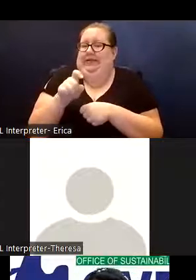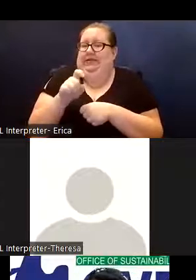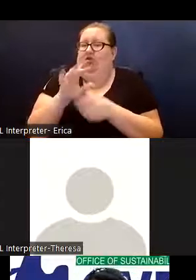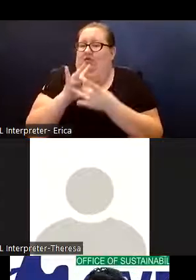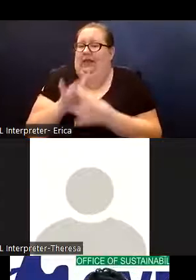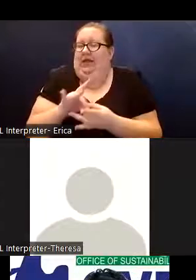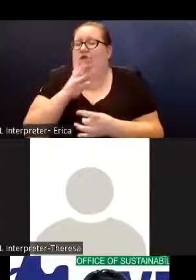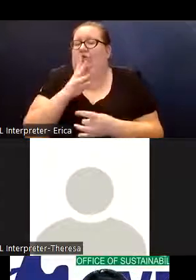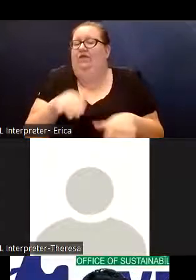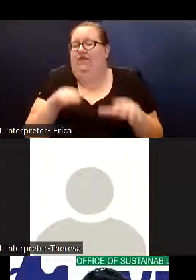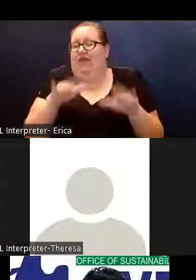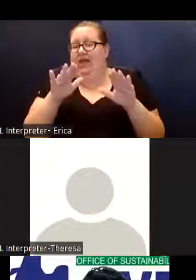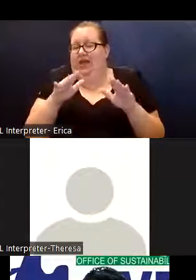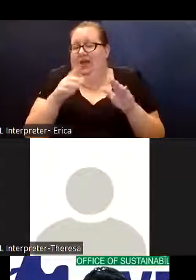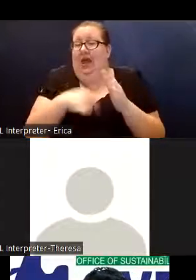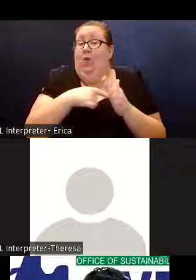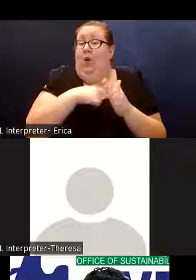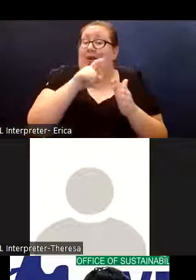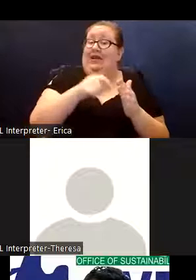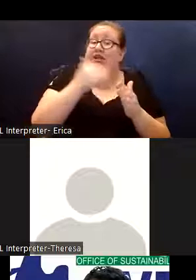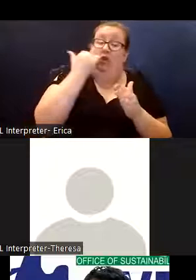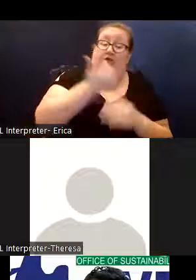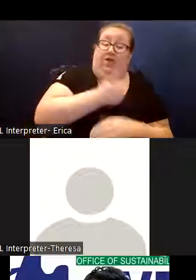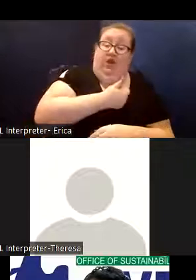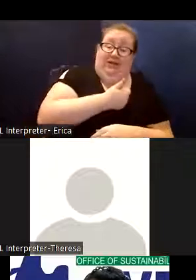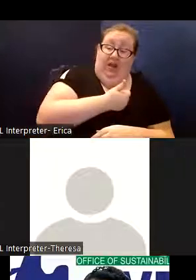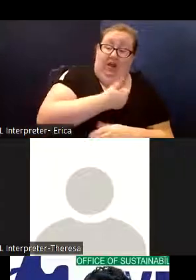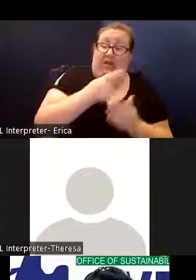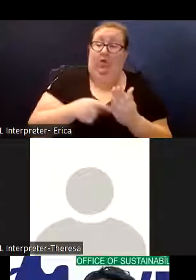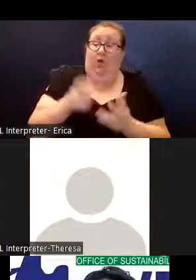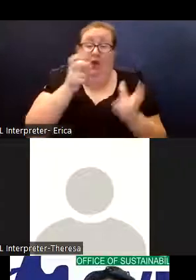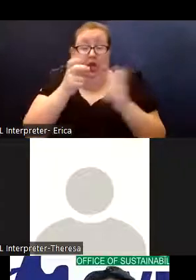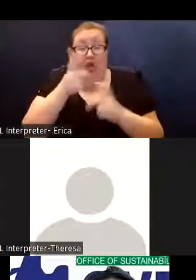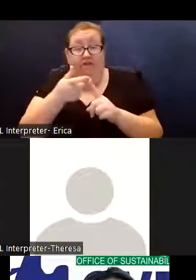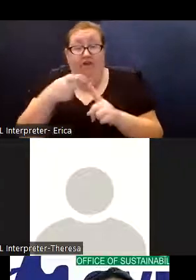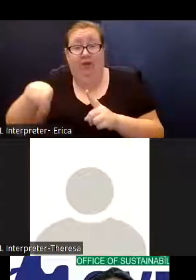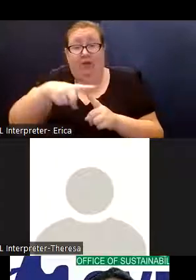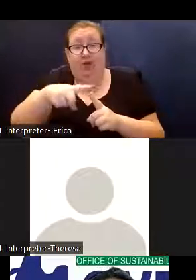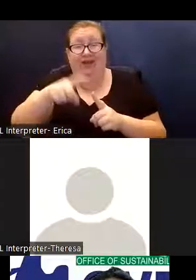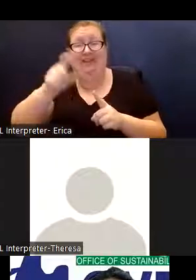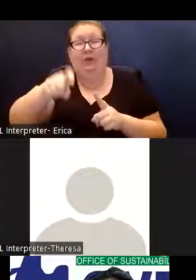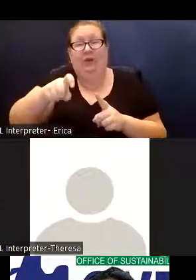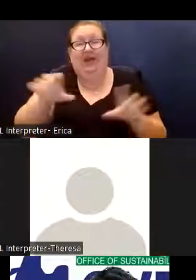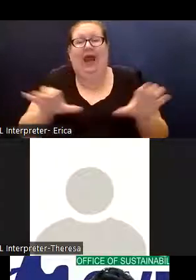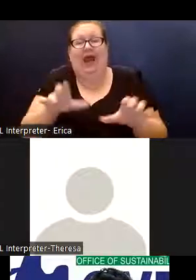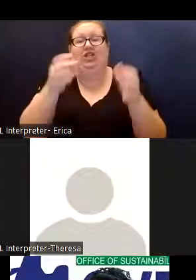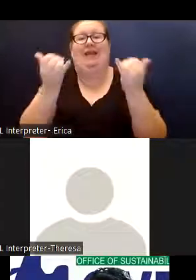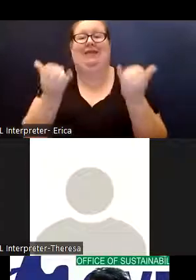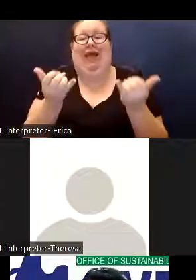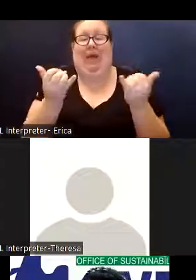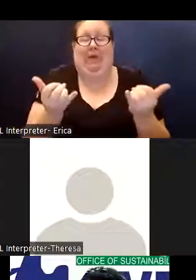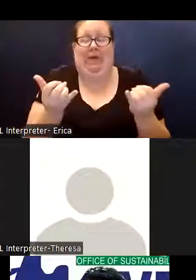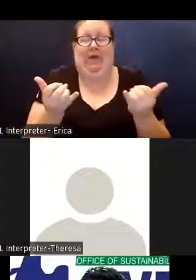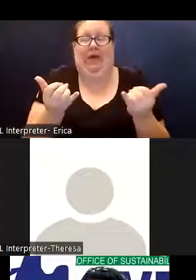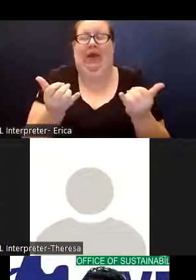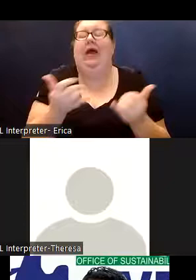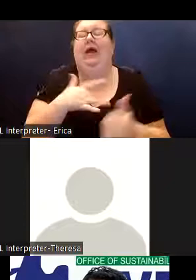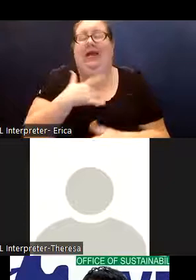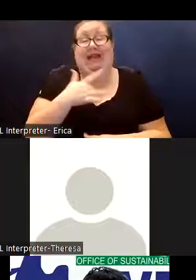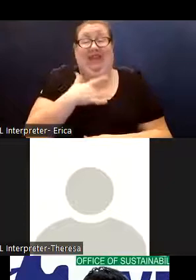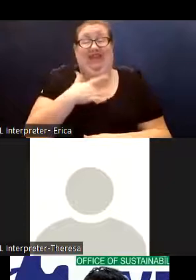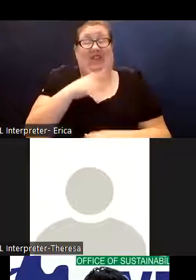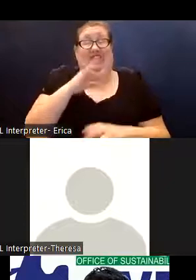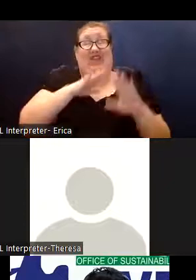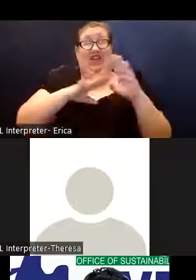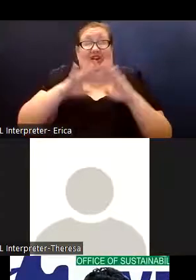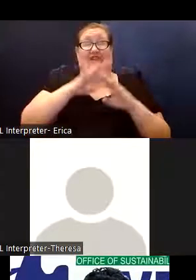what we know for ourselves and what we've heard from you is that we need action now. It can really feel frustrating to